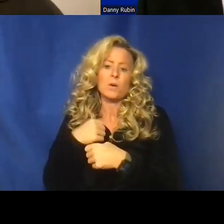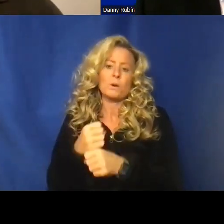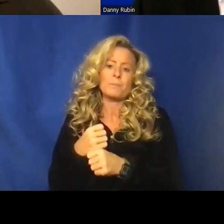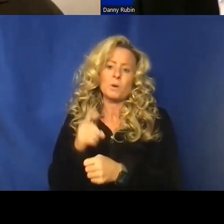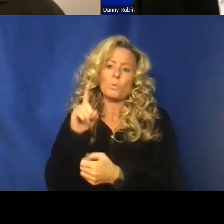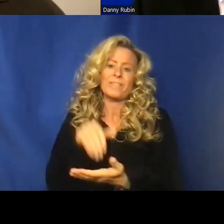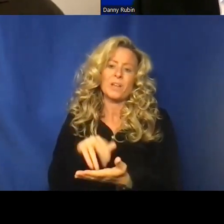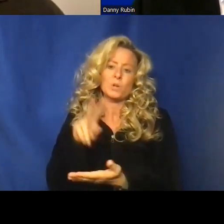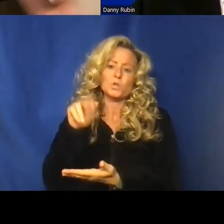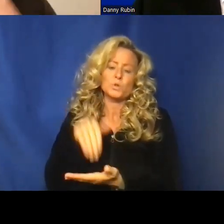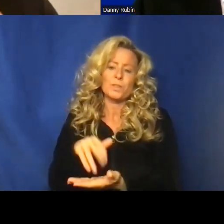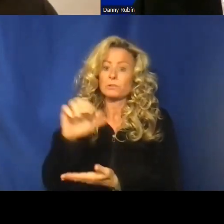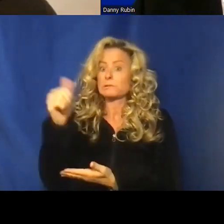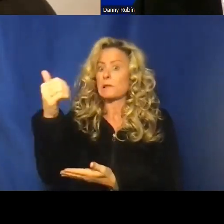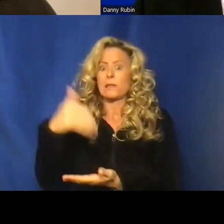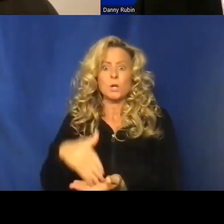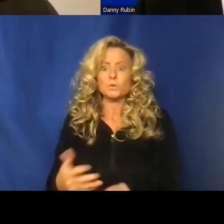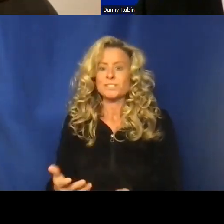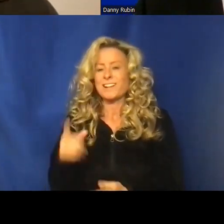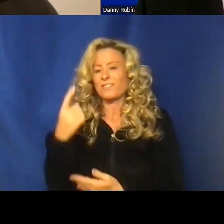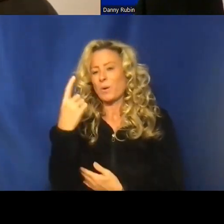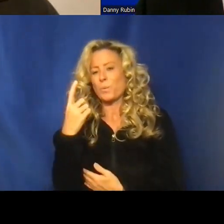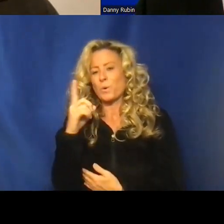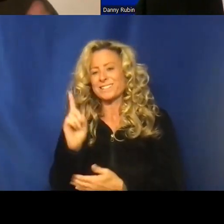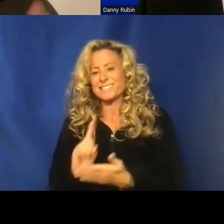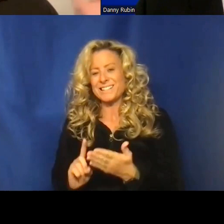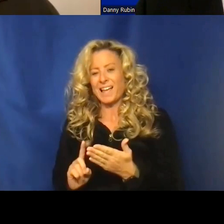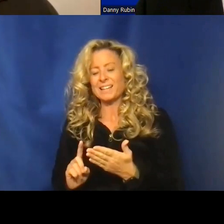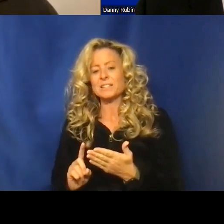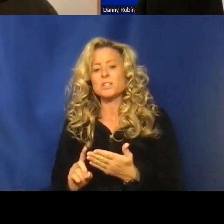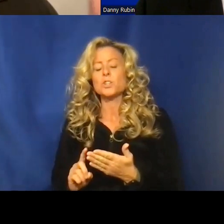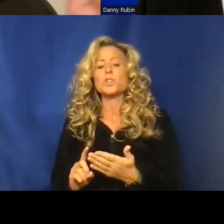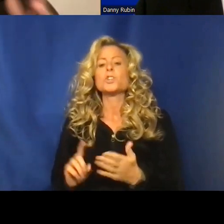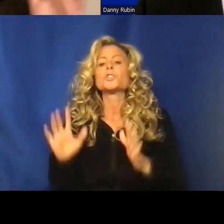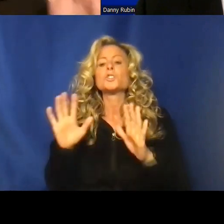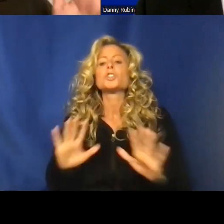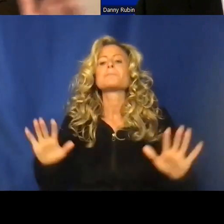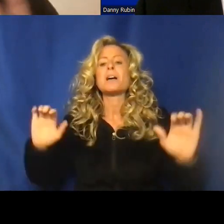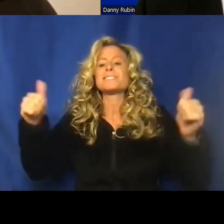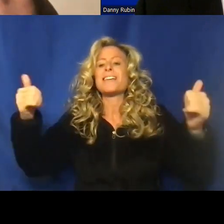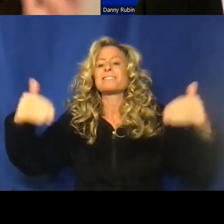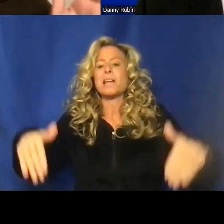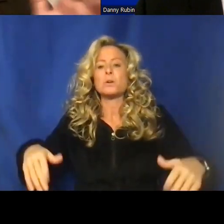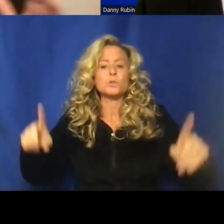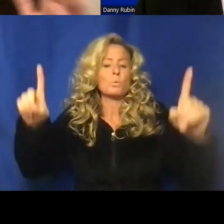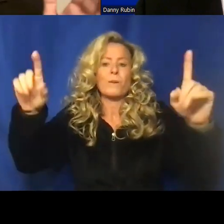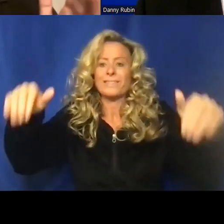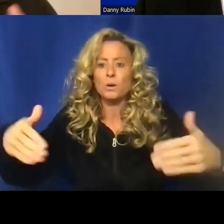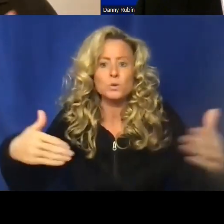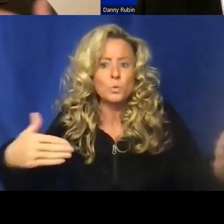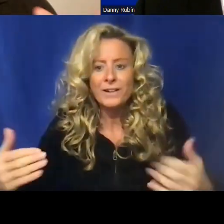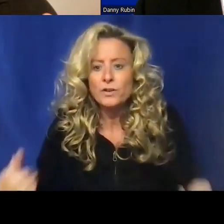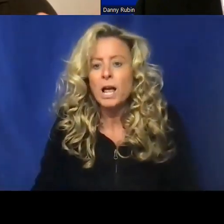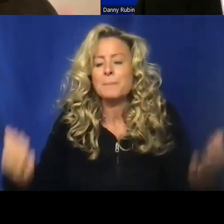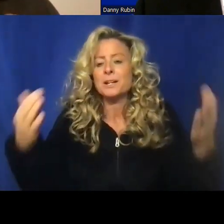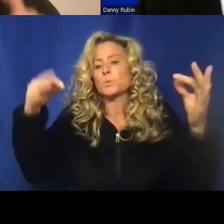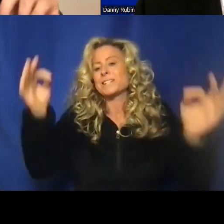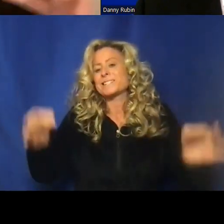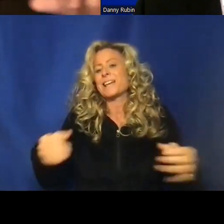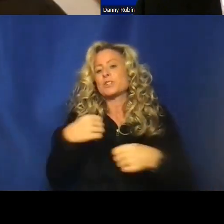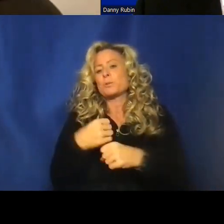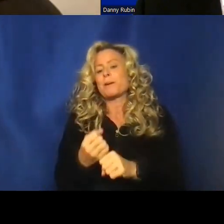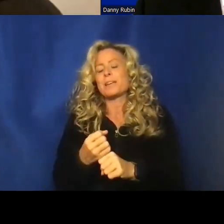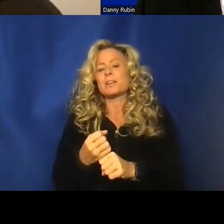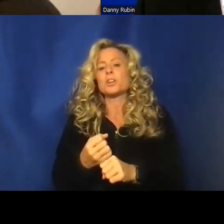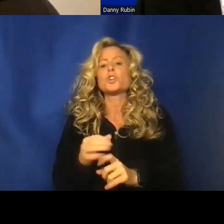1,000, 2,000, 10,000 of that one design. And so there's 10,000 or 1,000, however many of the design we choose to make,